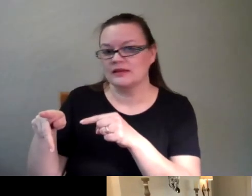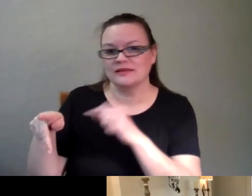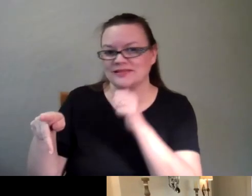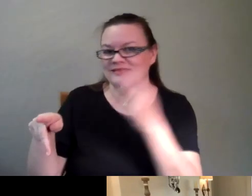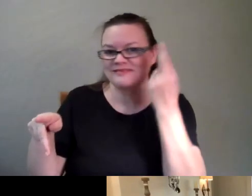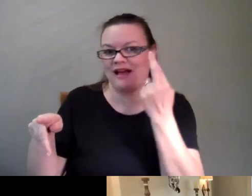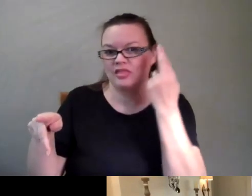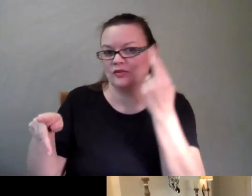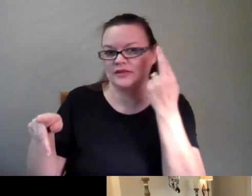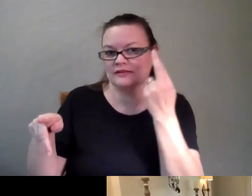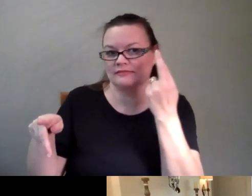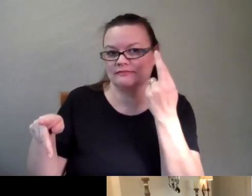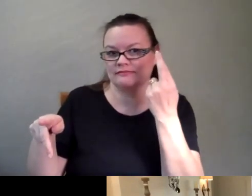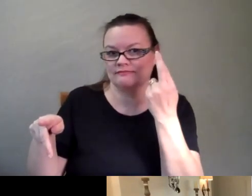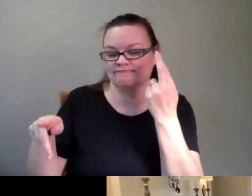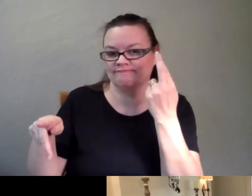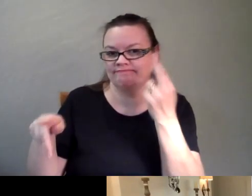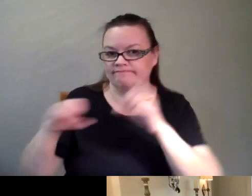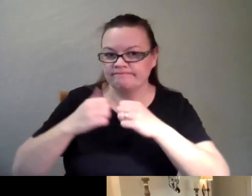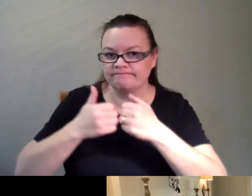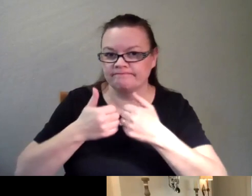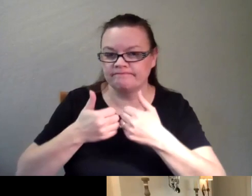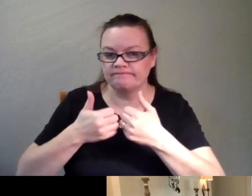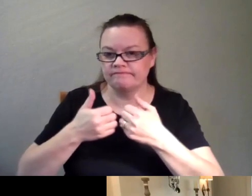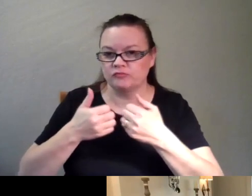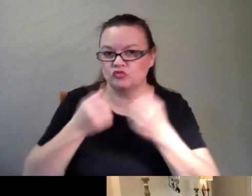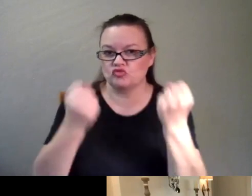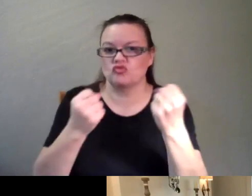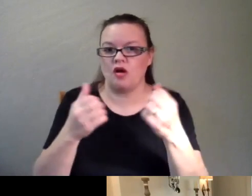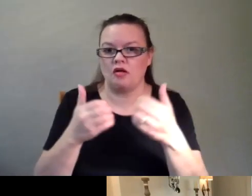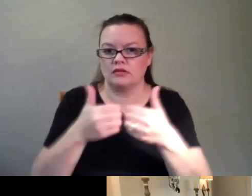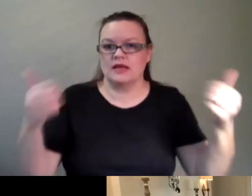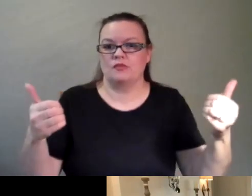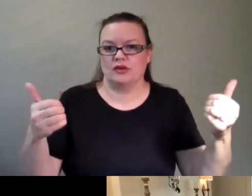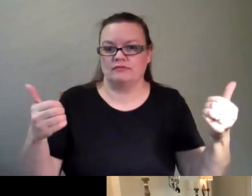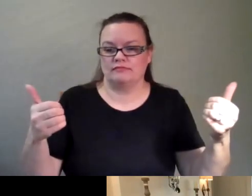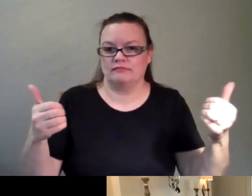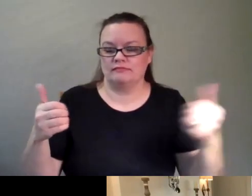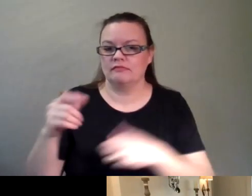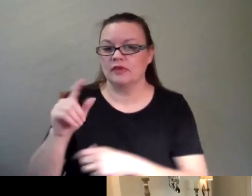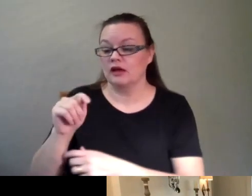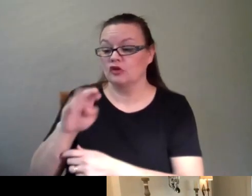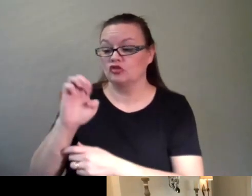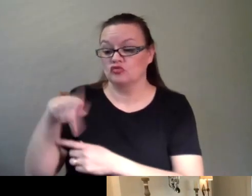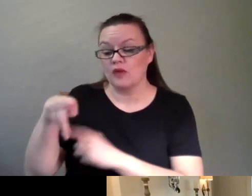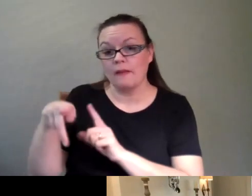think he's just a symptom of the disease. And the reason why I feel that way is so many people,